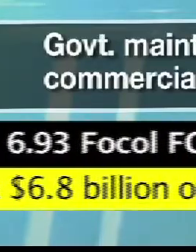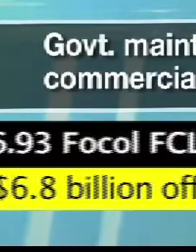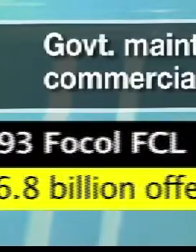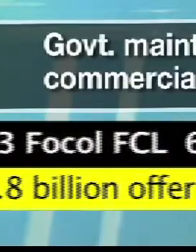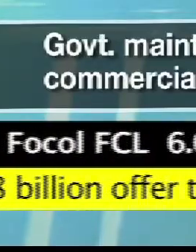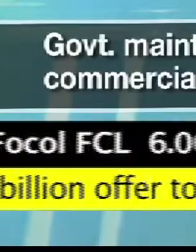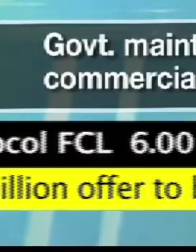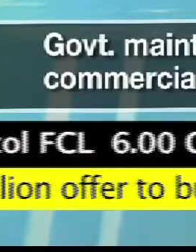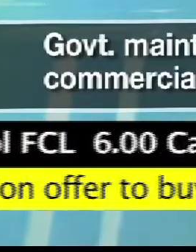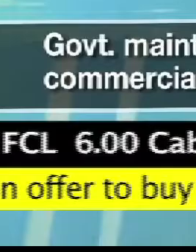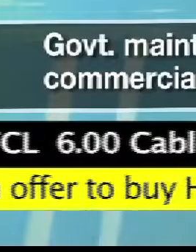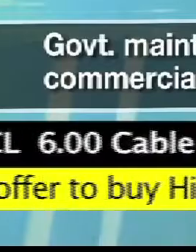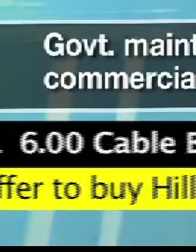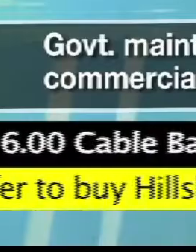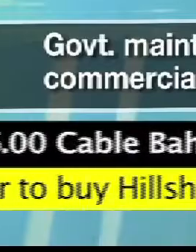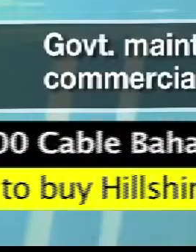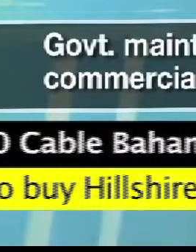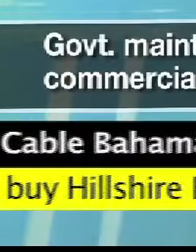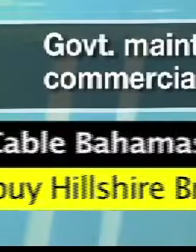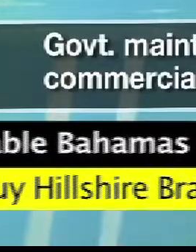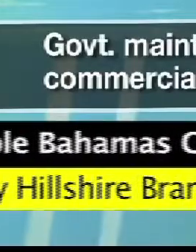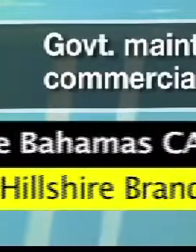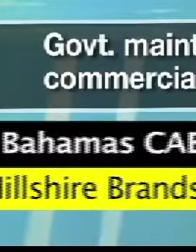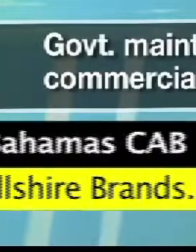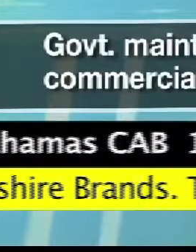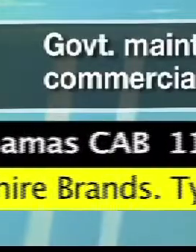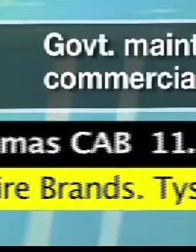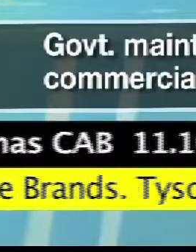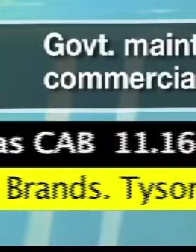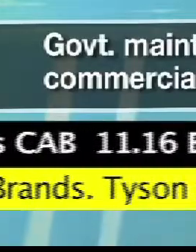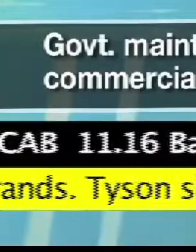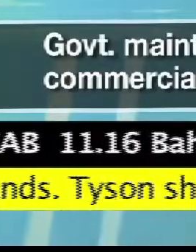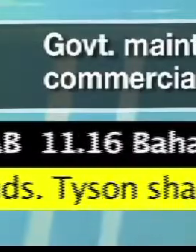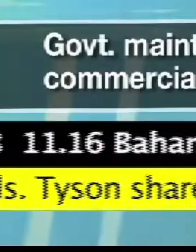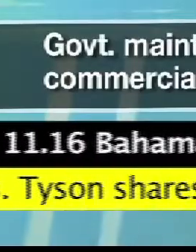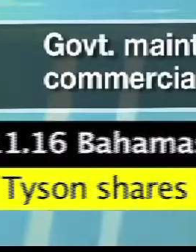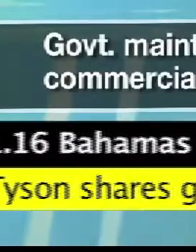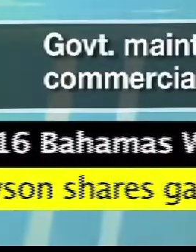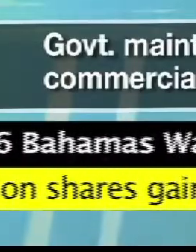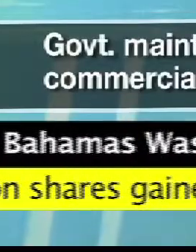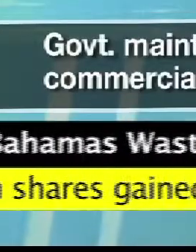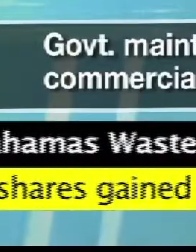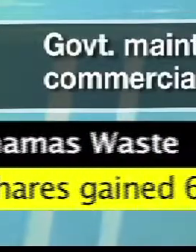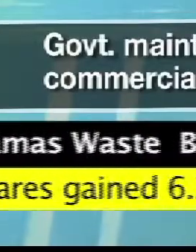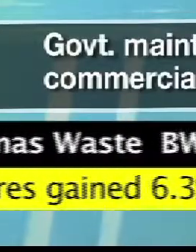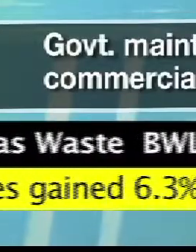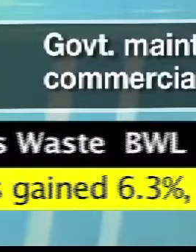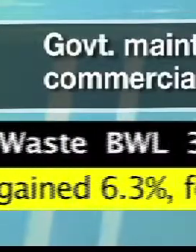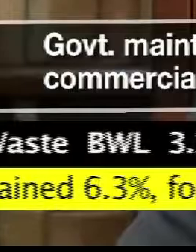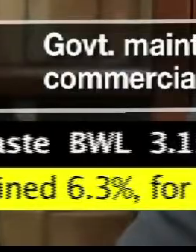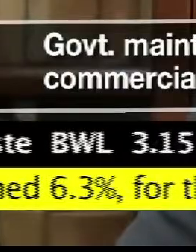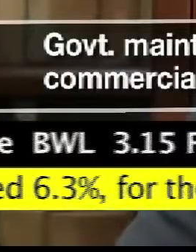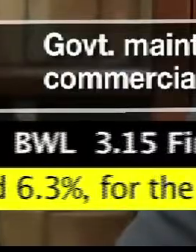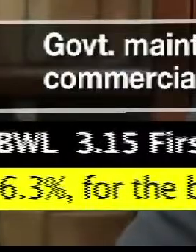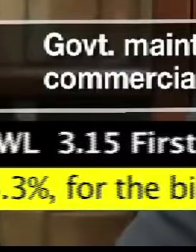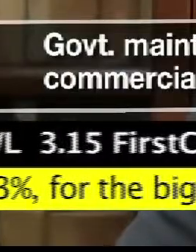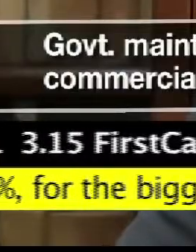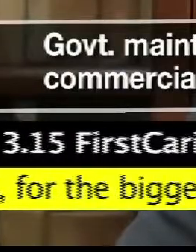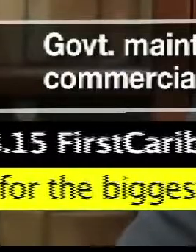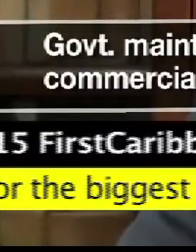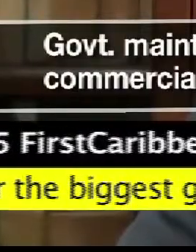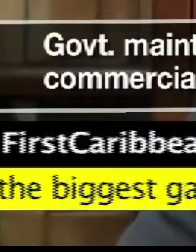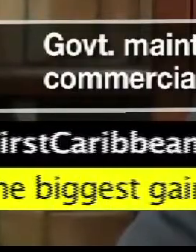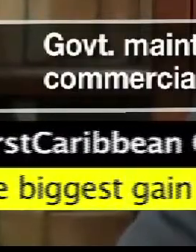and maintaining relationships with major commercial airlines. This despite issuing a 10% increase in processing fees.